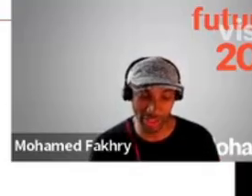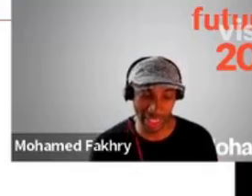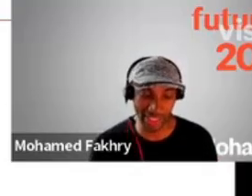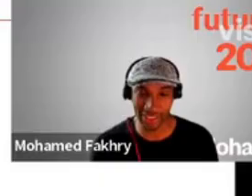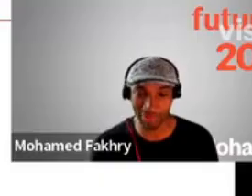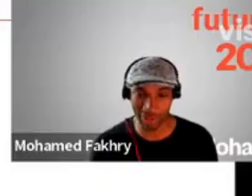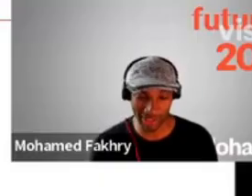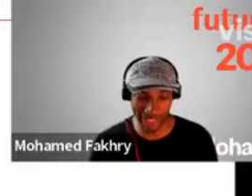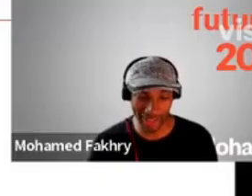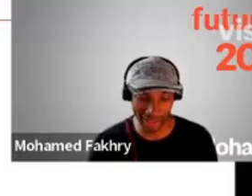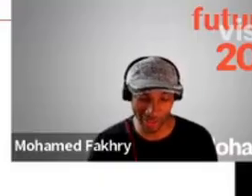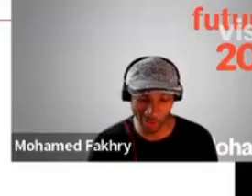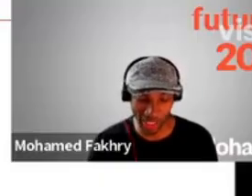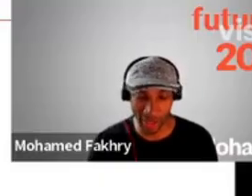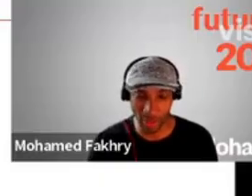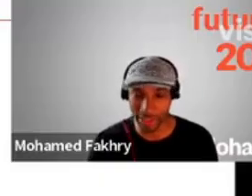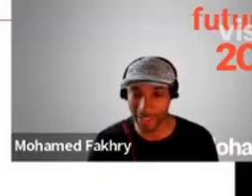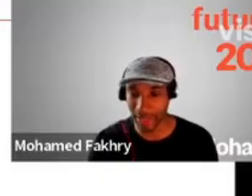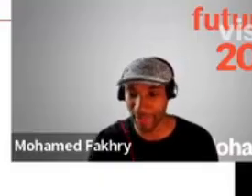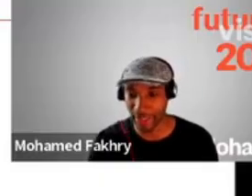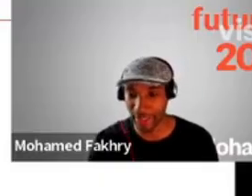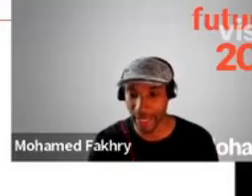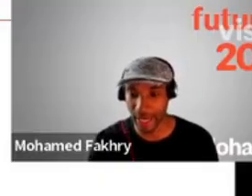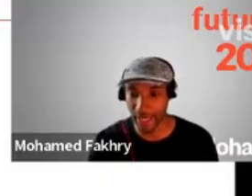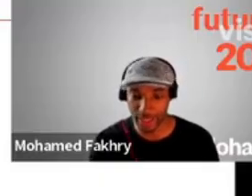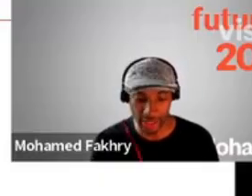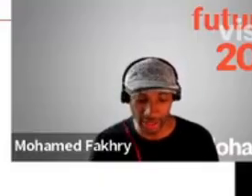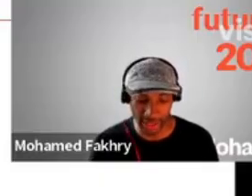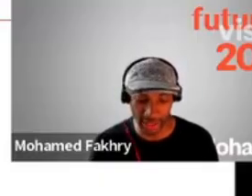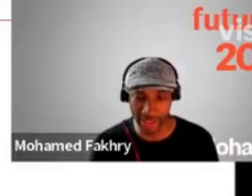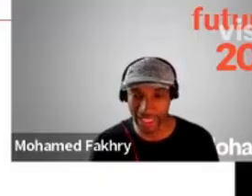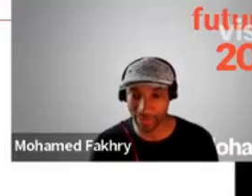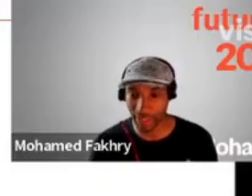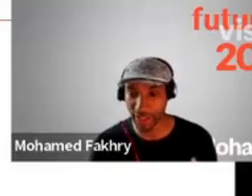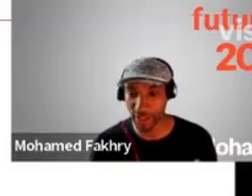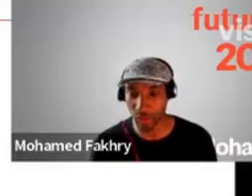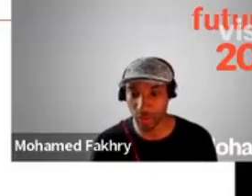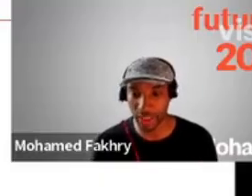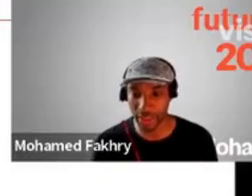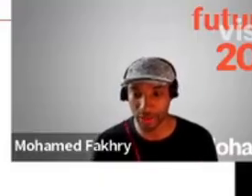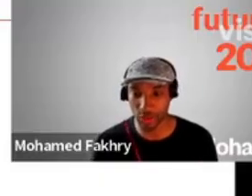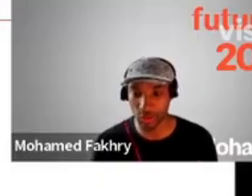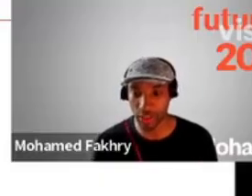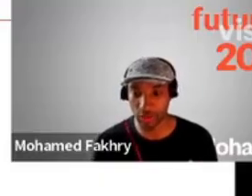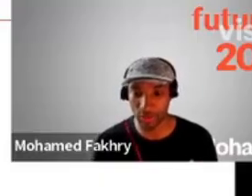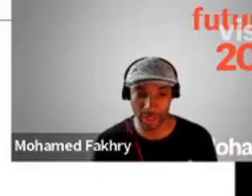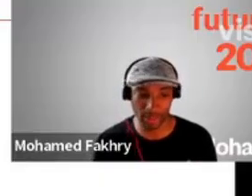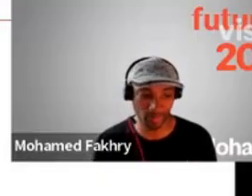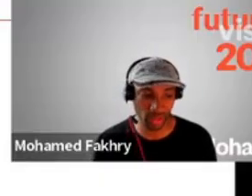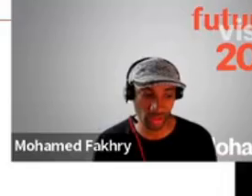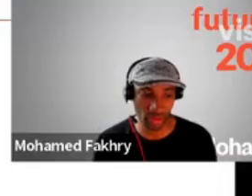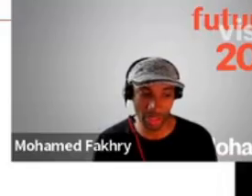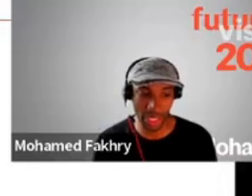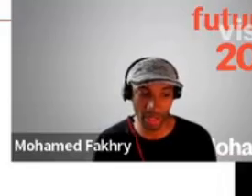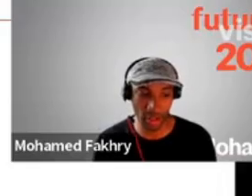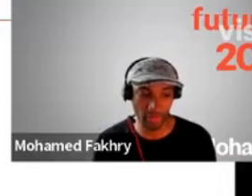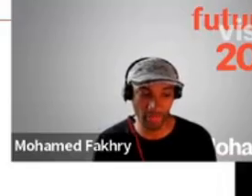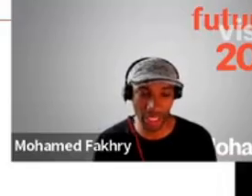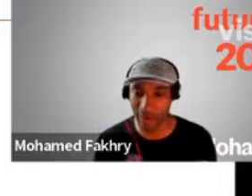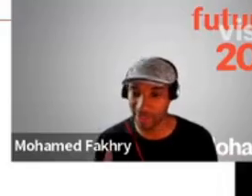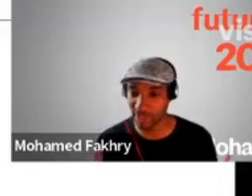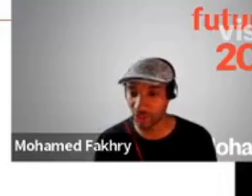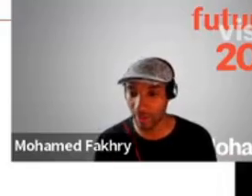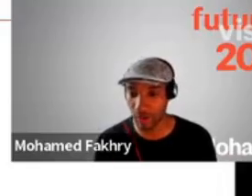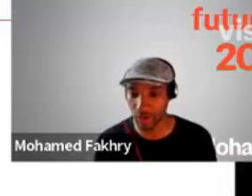I just as an experience, like this week I was in a meeting and there is a space in the building that is supposed to be some kind of